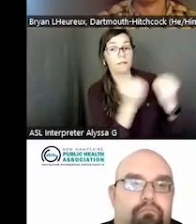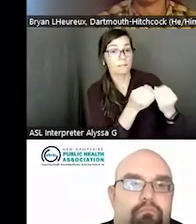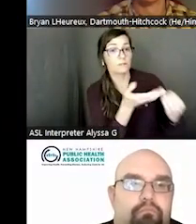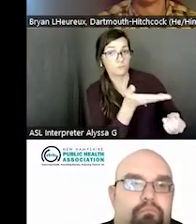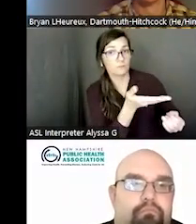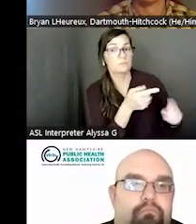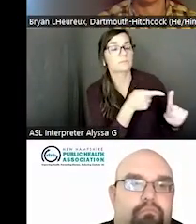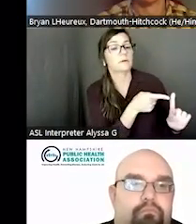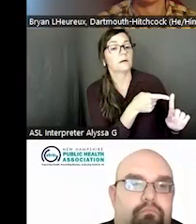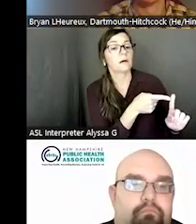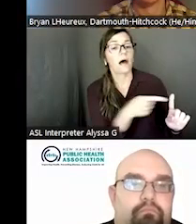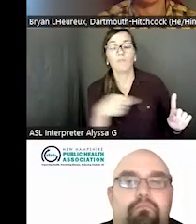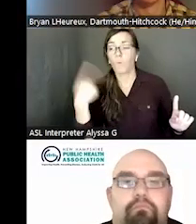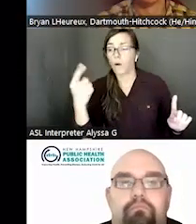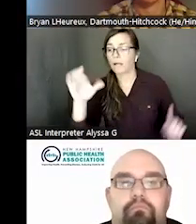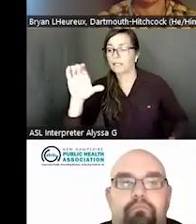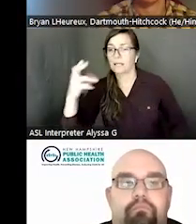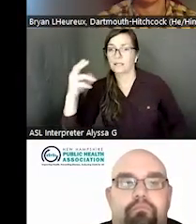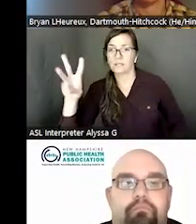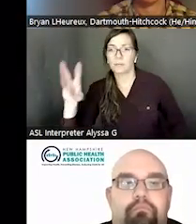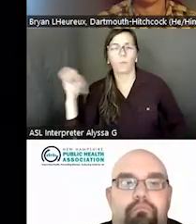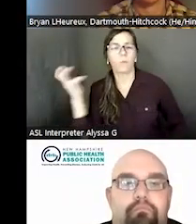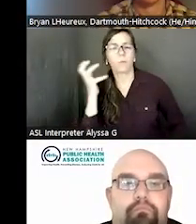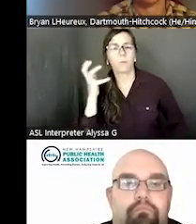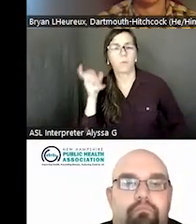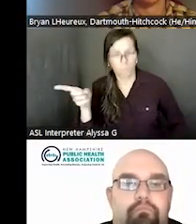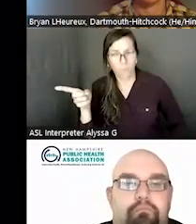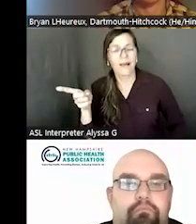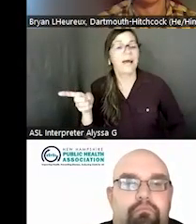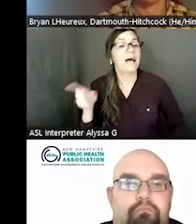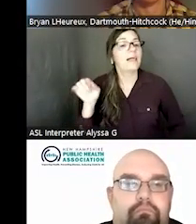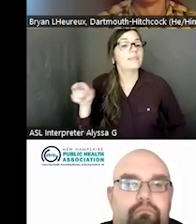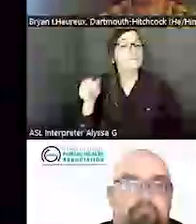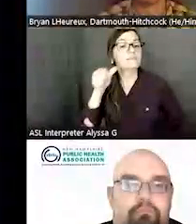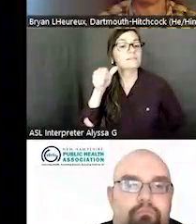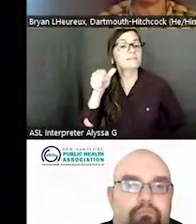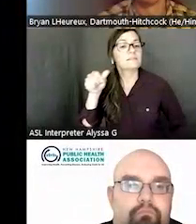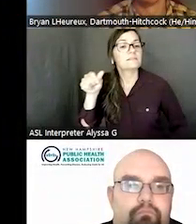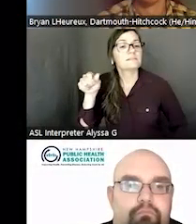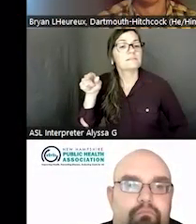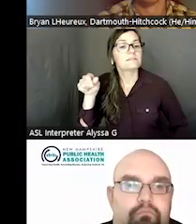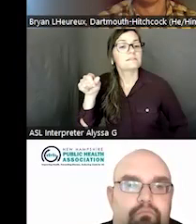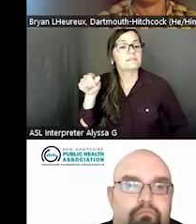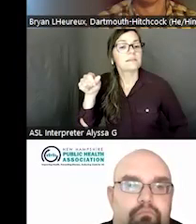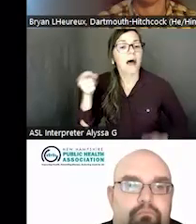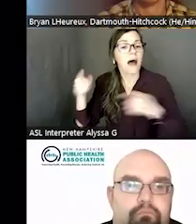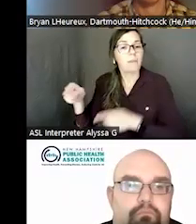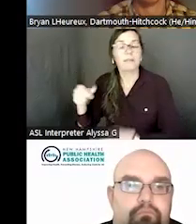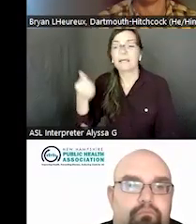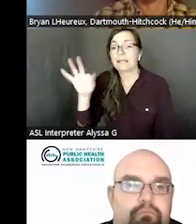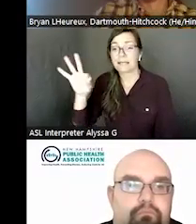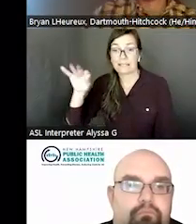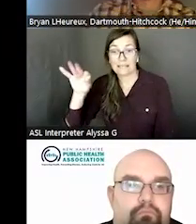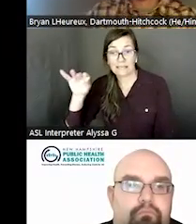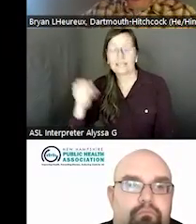where one CHW has really been able to make a difference. And Fuerza Unida started in 1990 when Levi Strauss